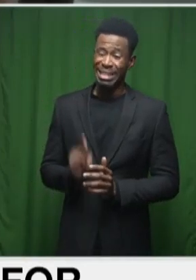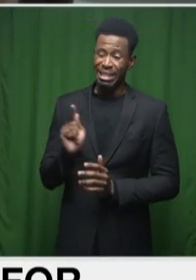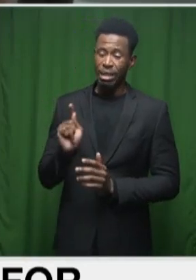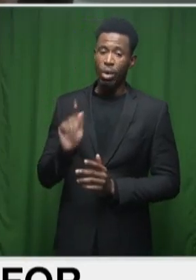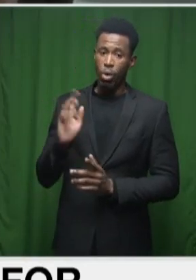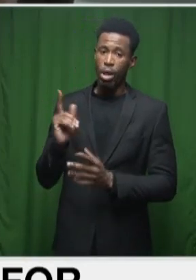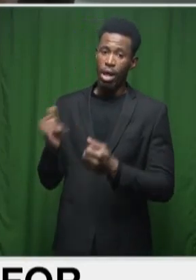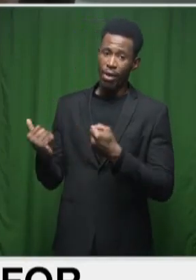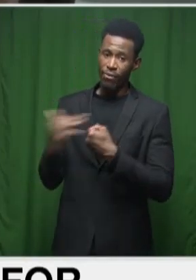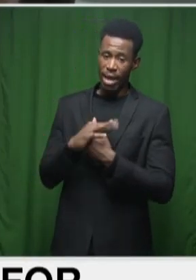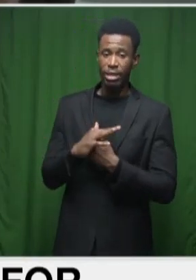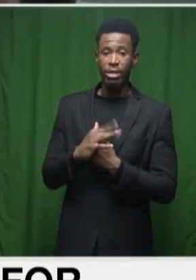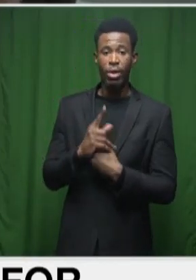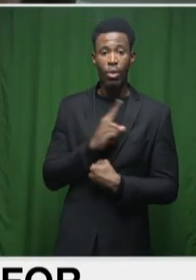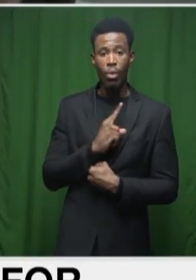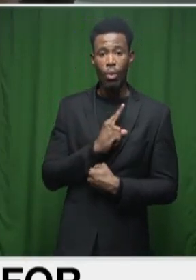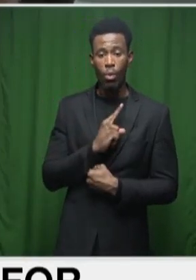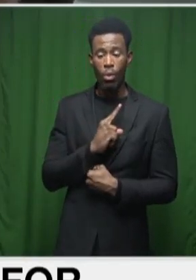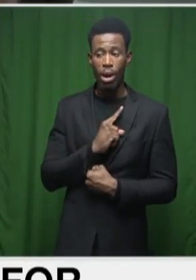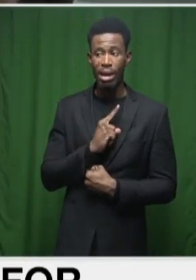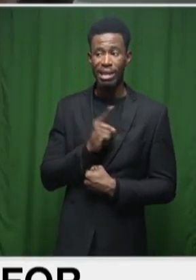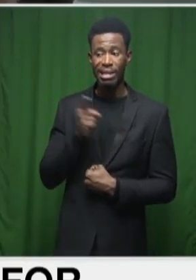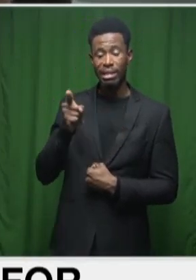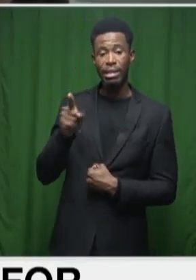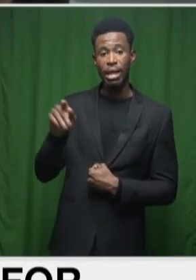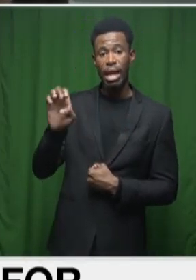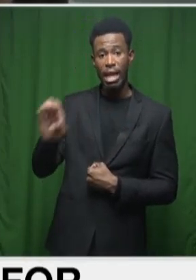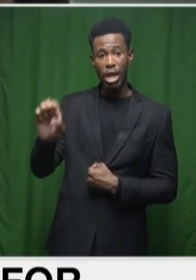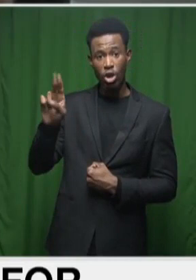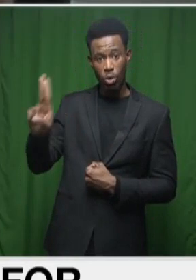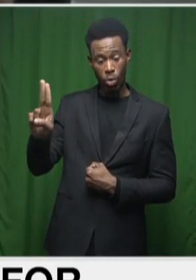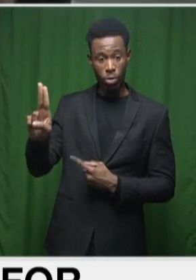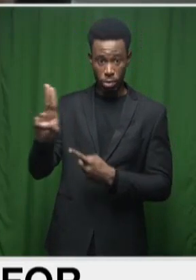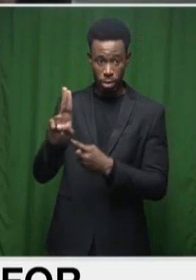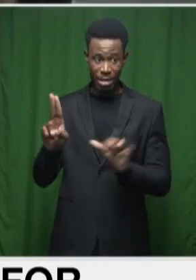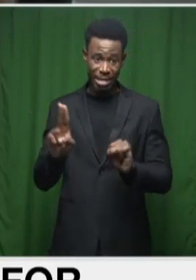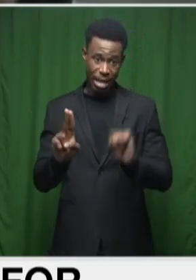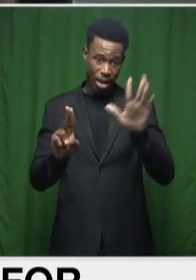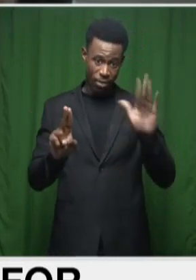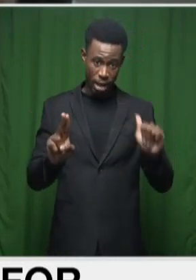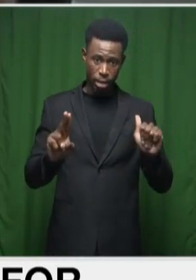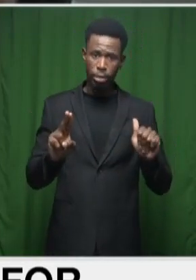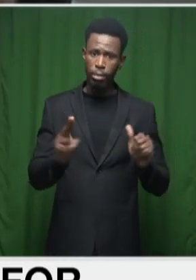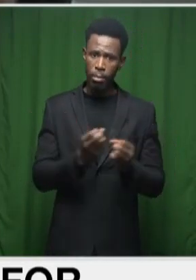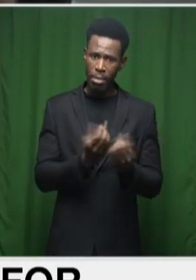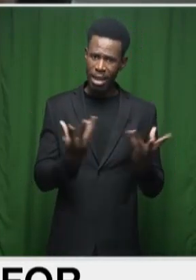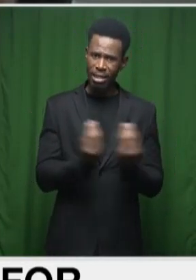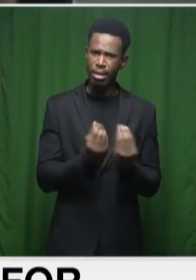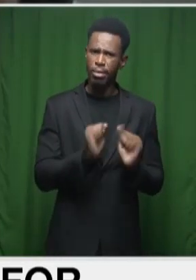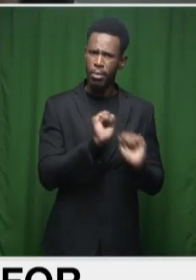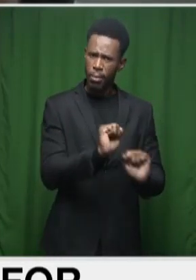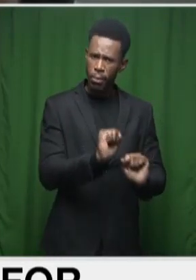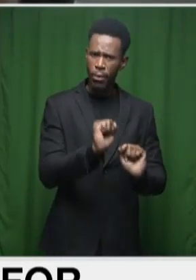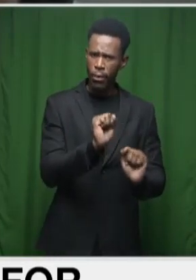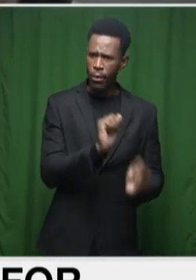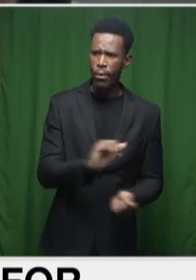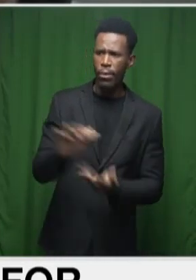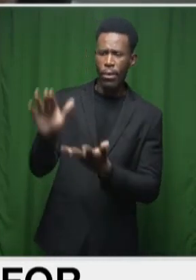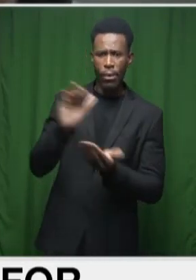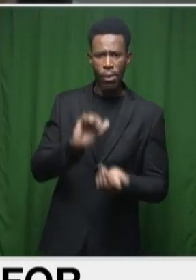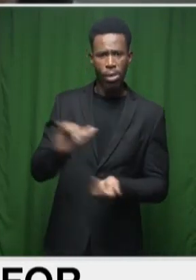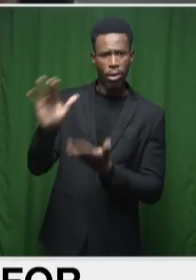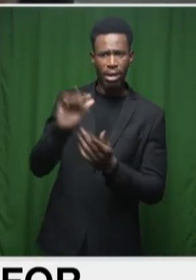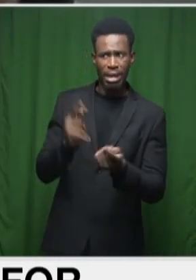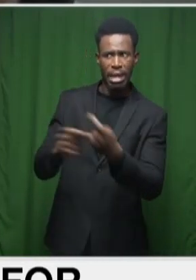the EU is one of South Africa's major export destinations, as you alluded to as well. So perhaps you can tell us, how high is South Africa's